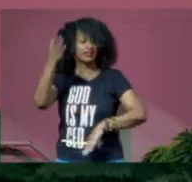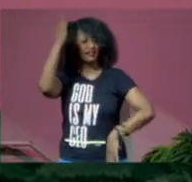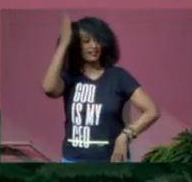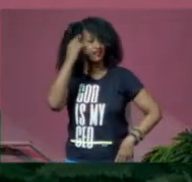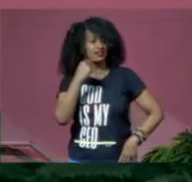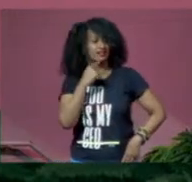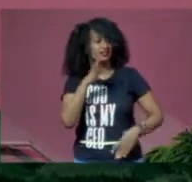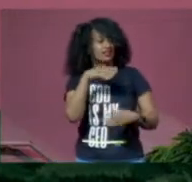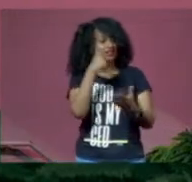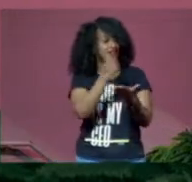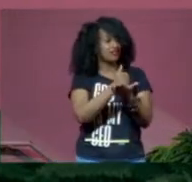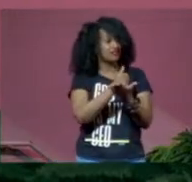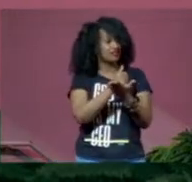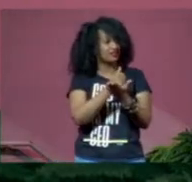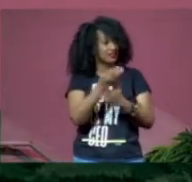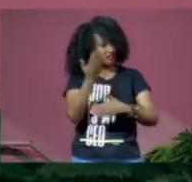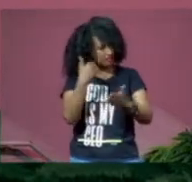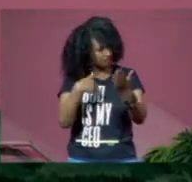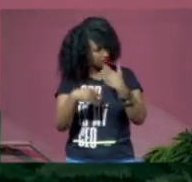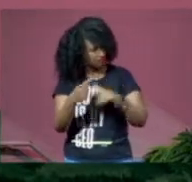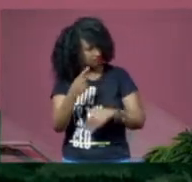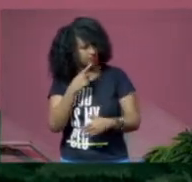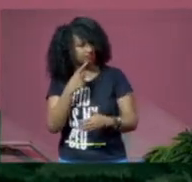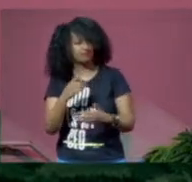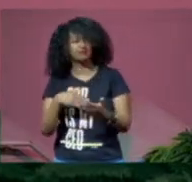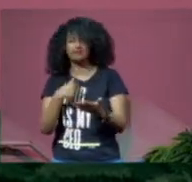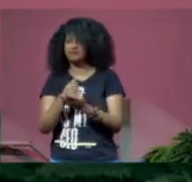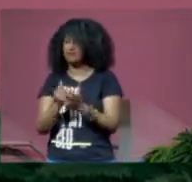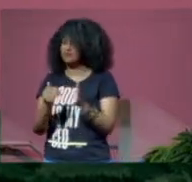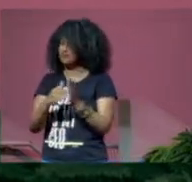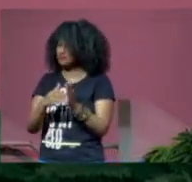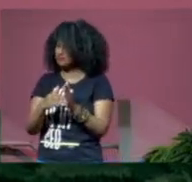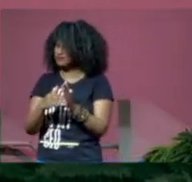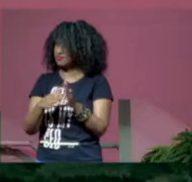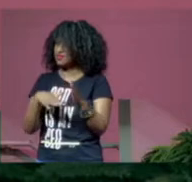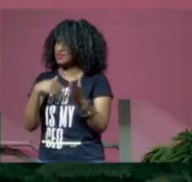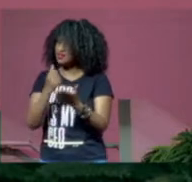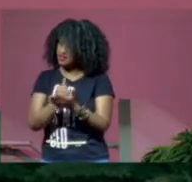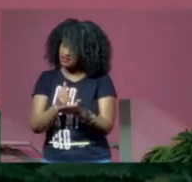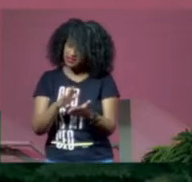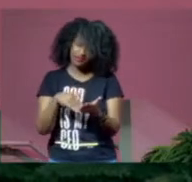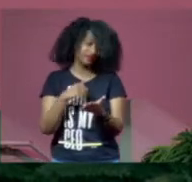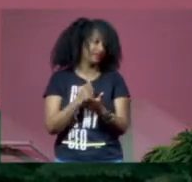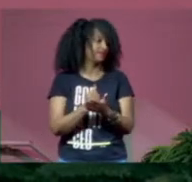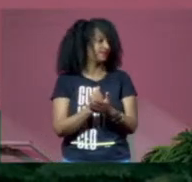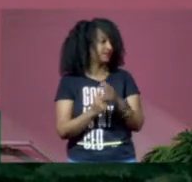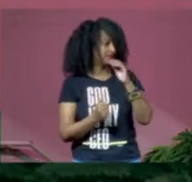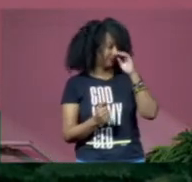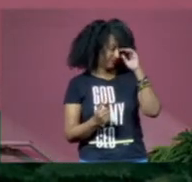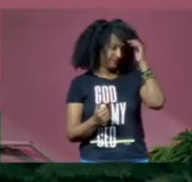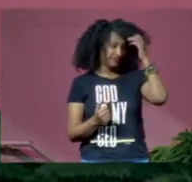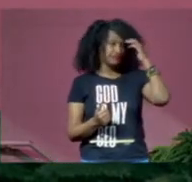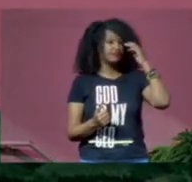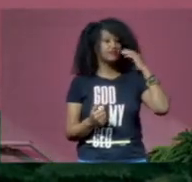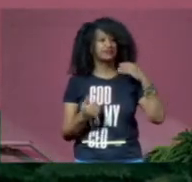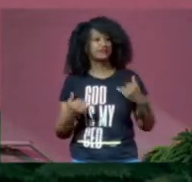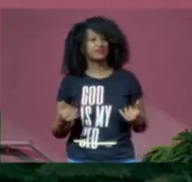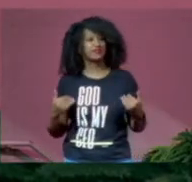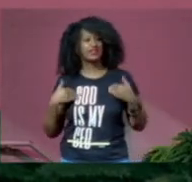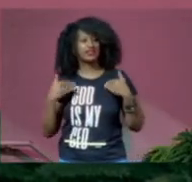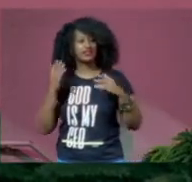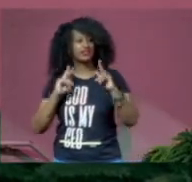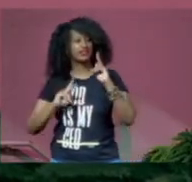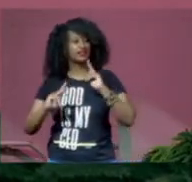amen. Come on, say amen again. Amen, amen. As the young people